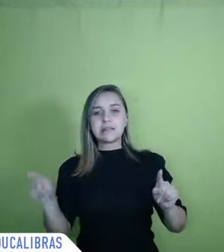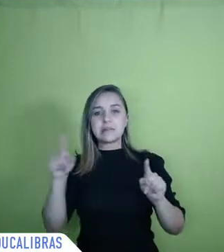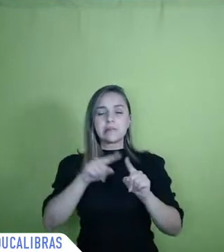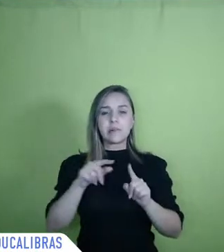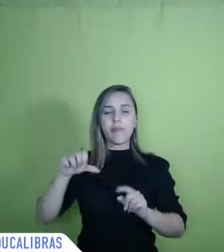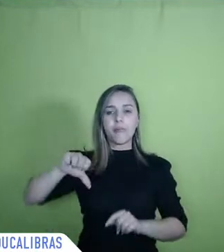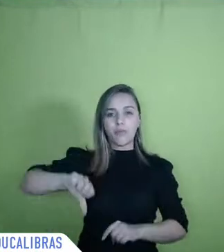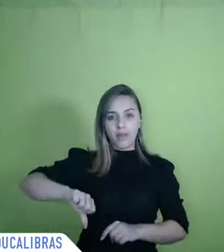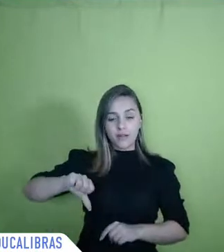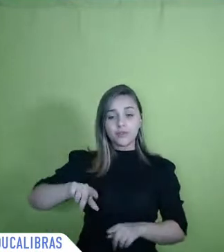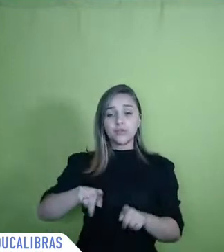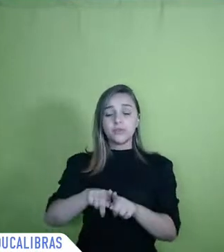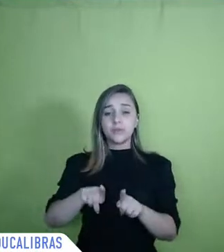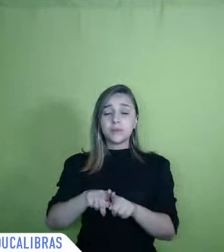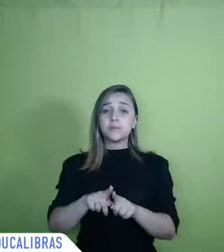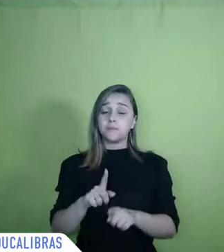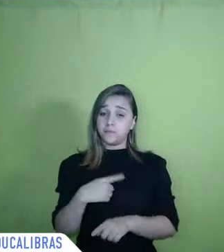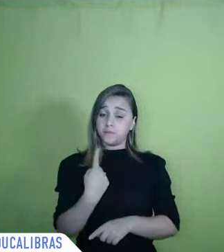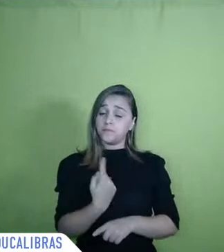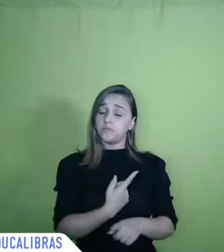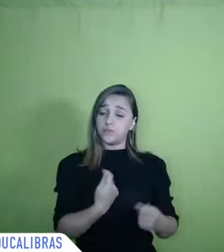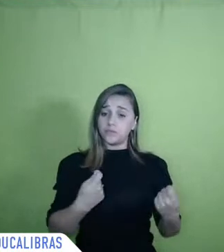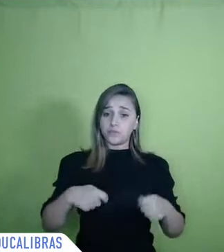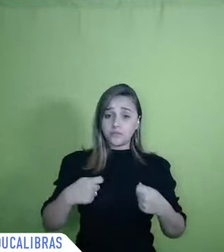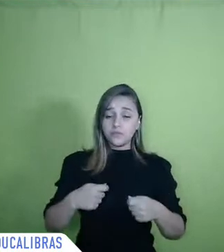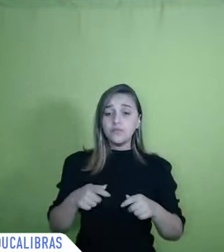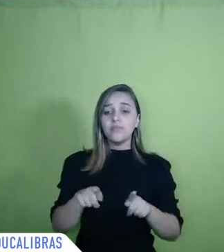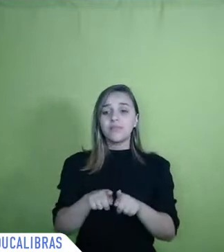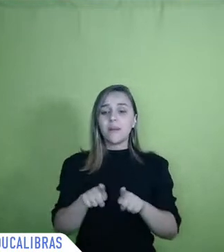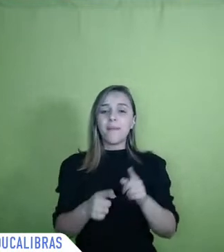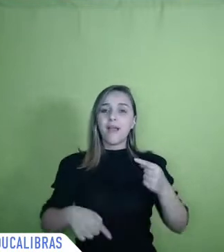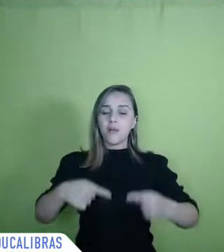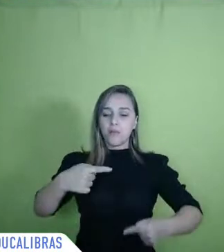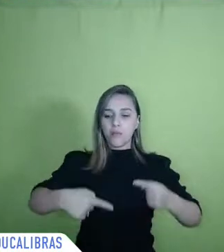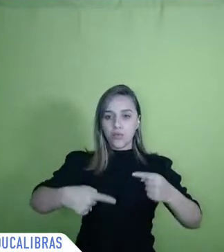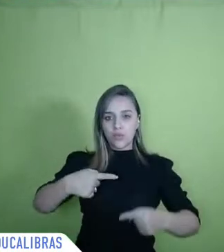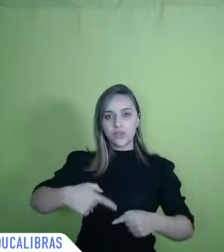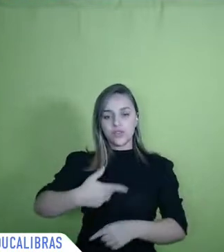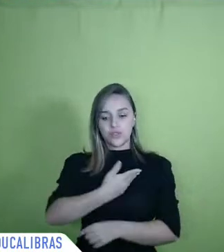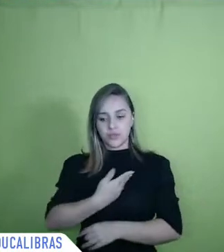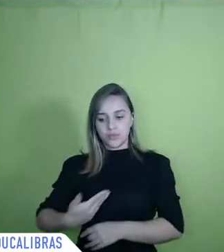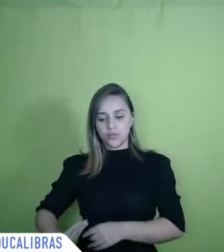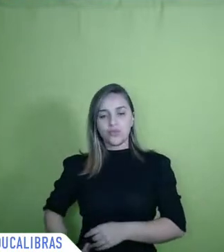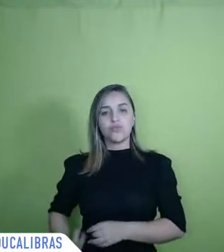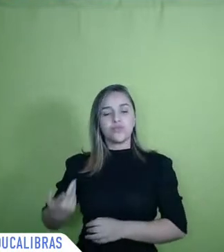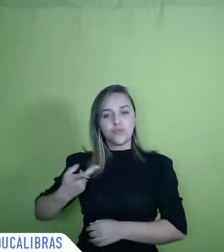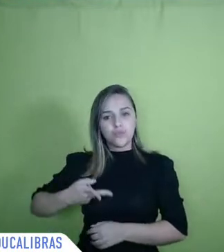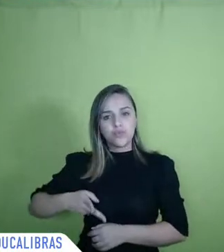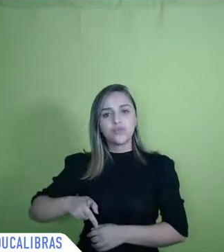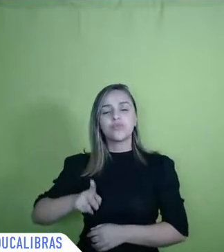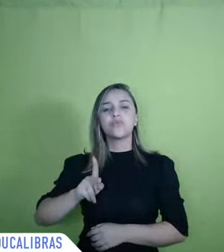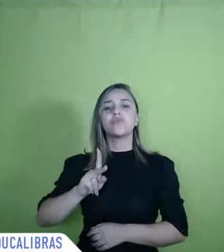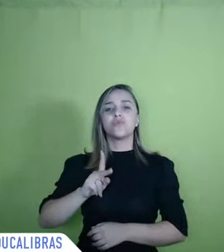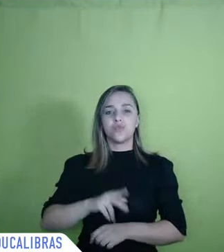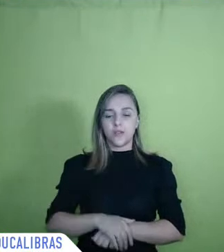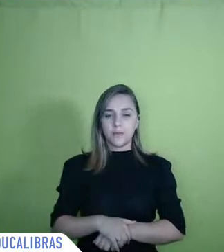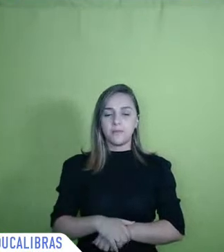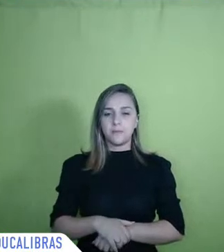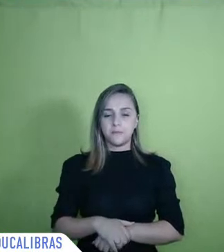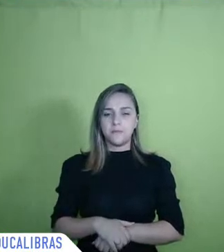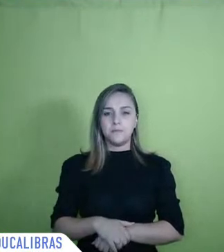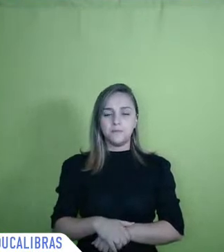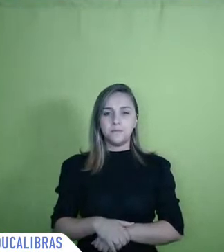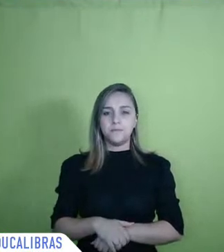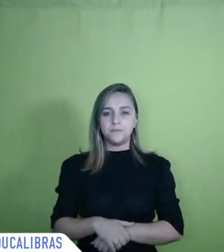several important issues talking about this negative cycle, the need for